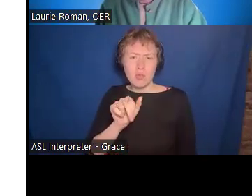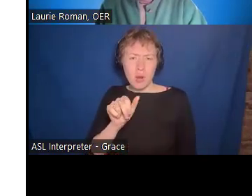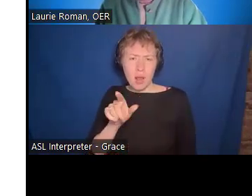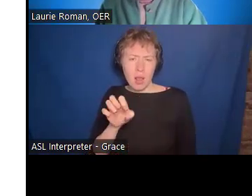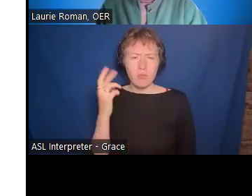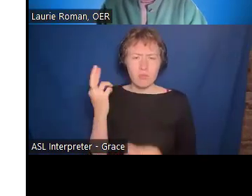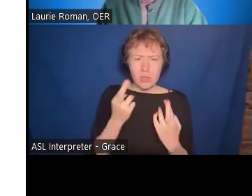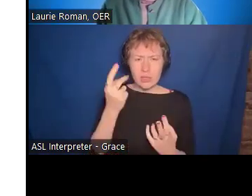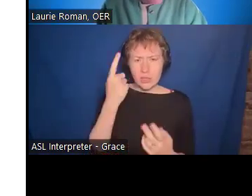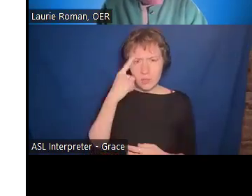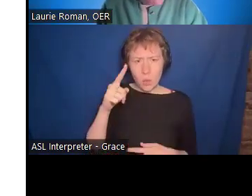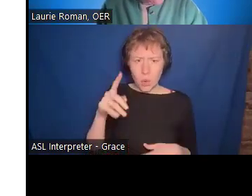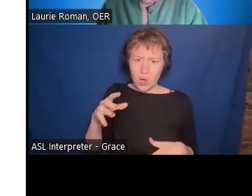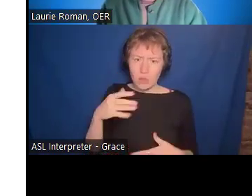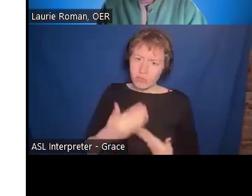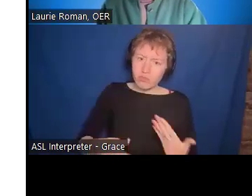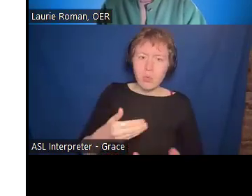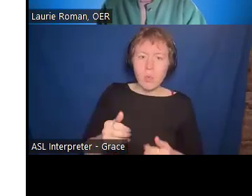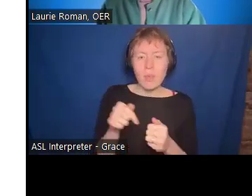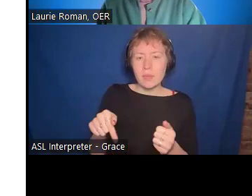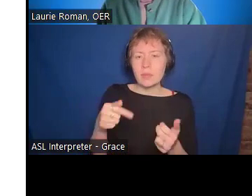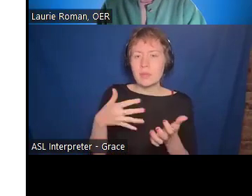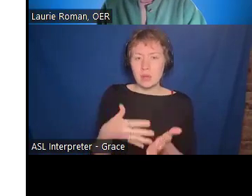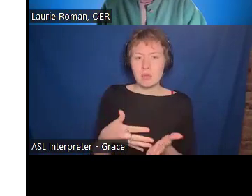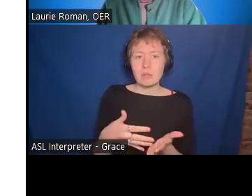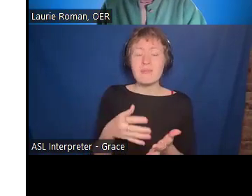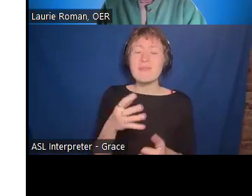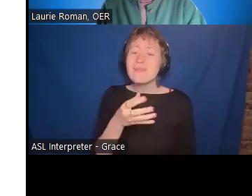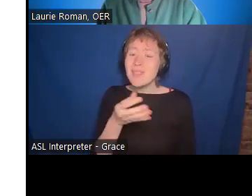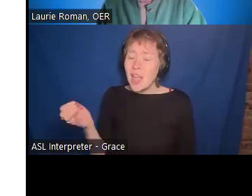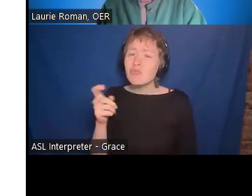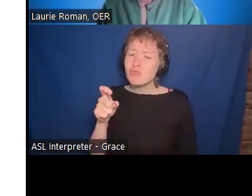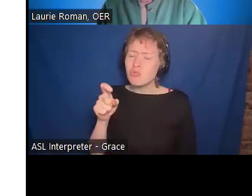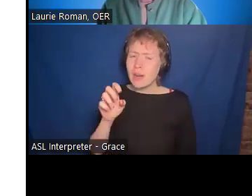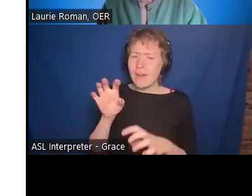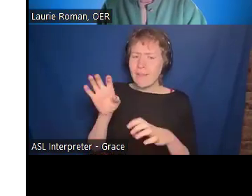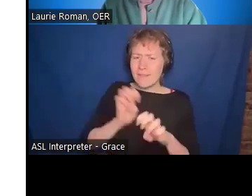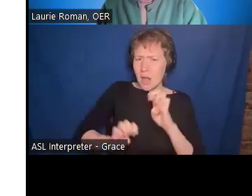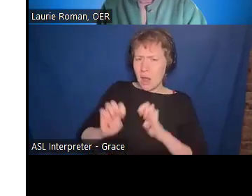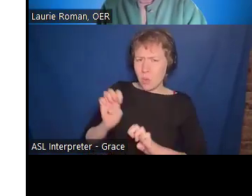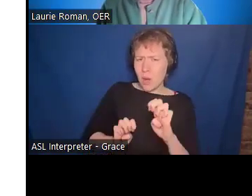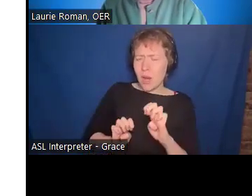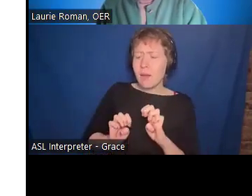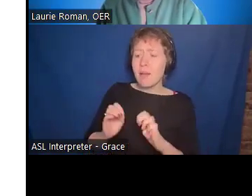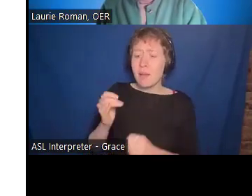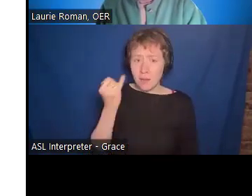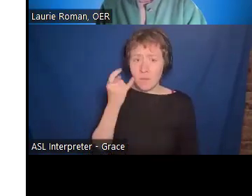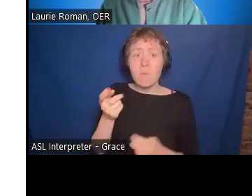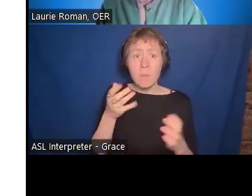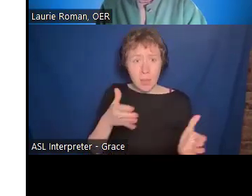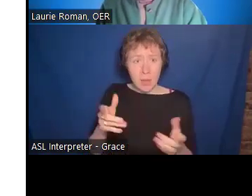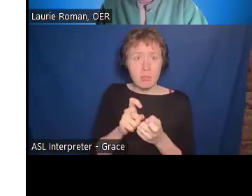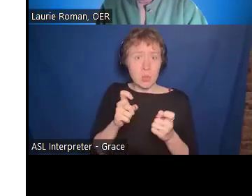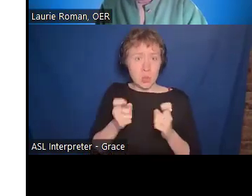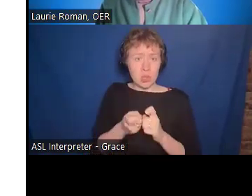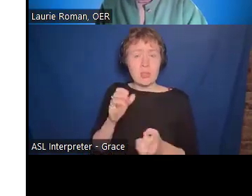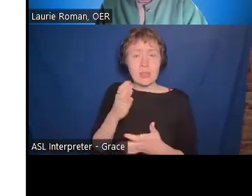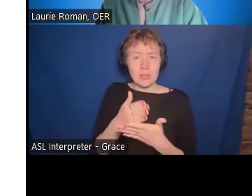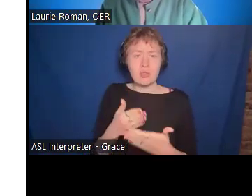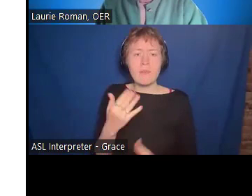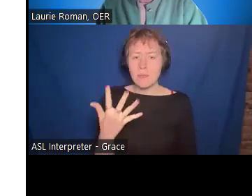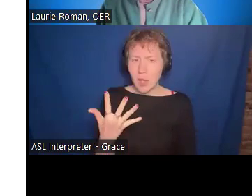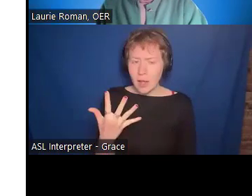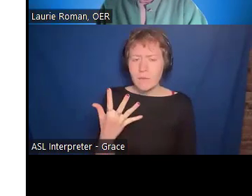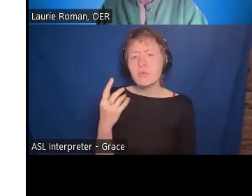And then also evaluate if you are making any changes to section 5, reflect